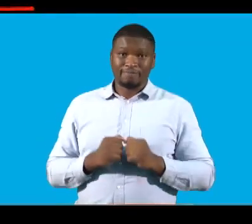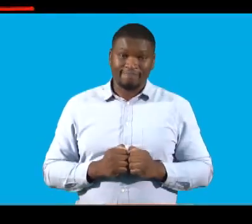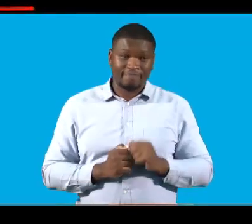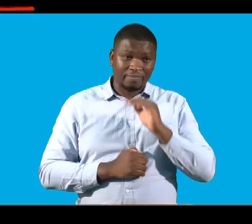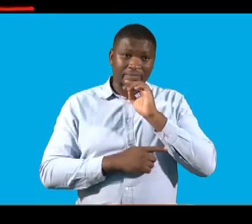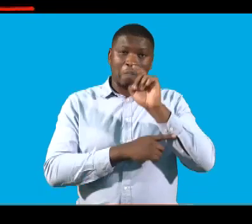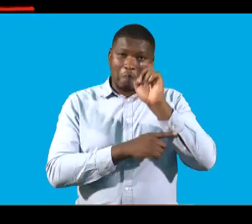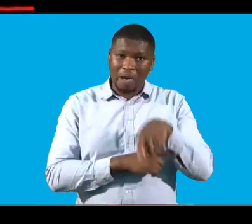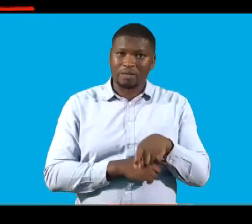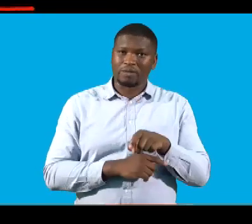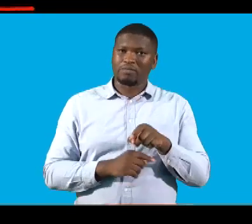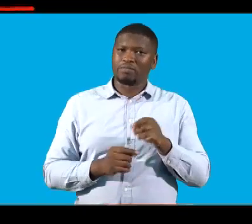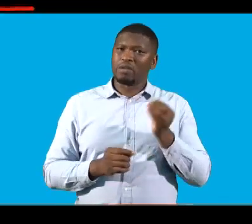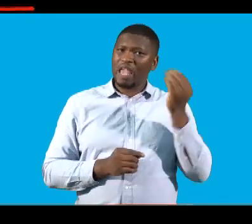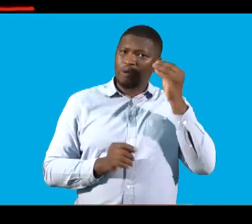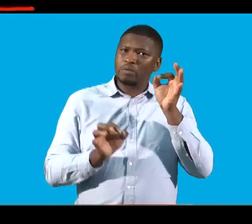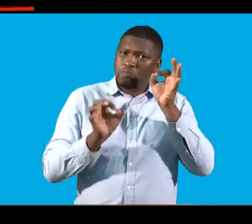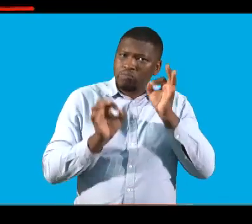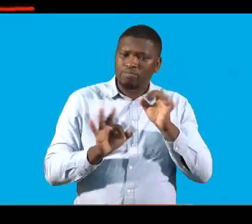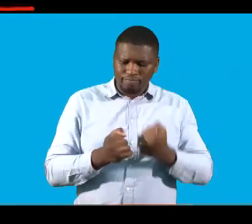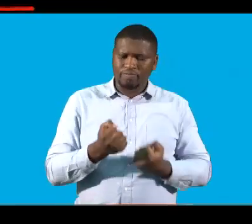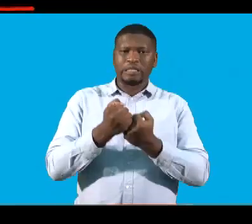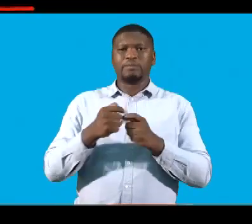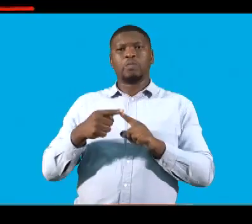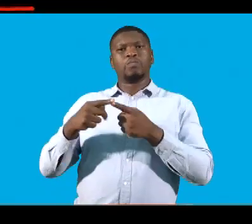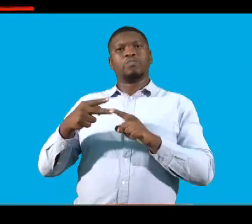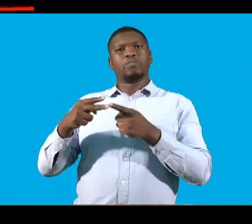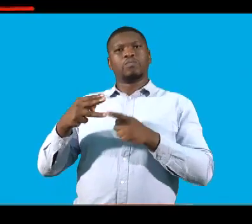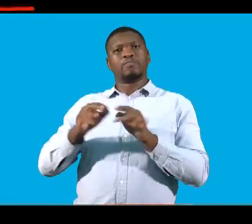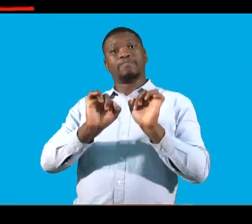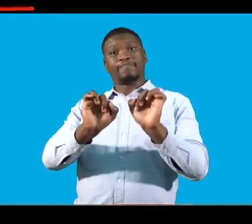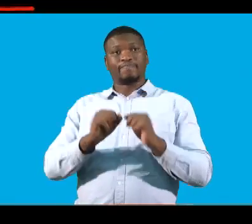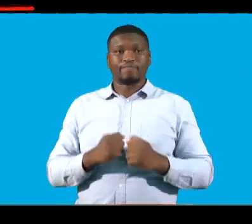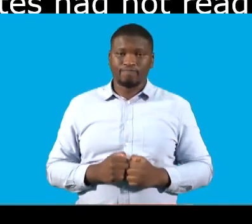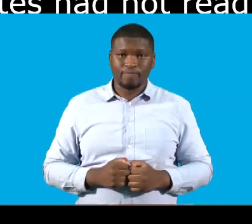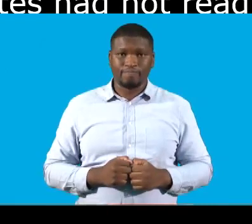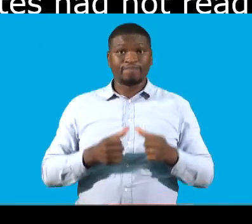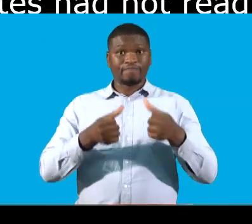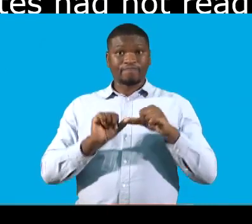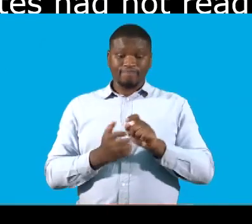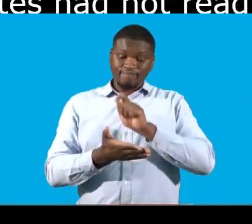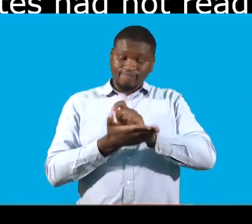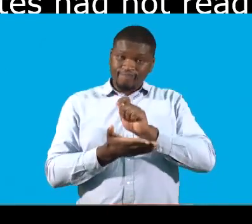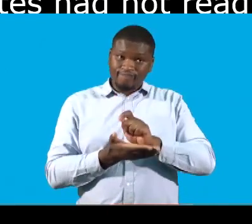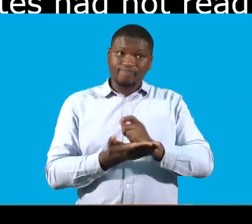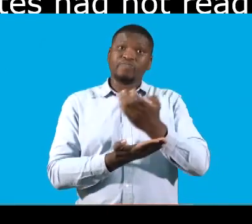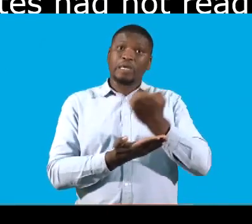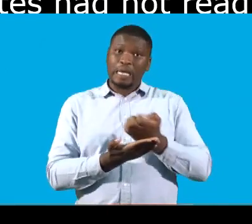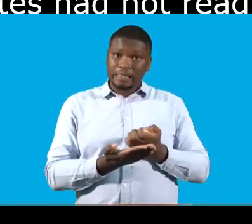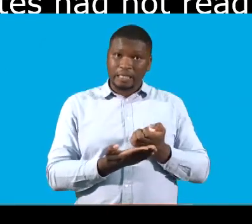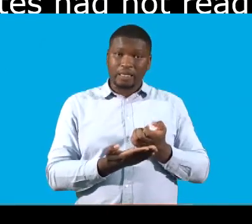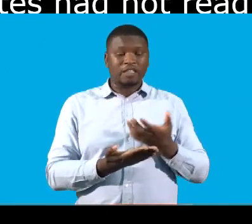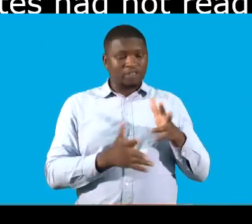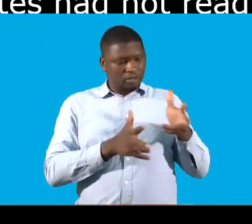being developed. So you have to give precise detail to support the points that you're making. Writing the essay